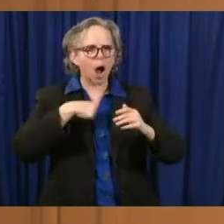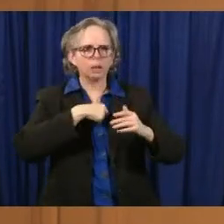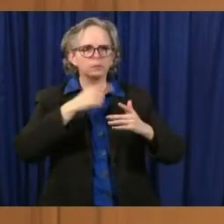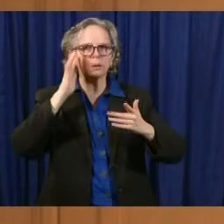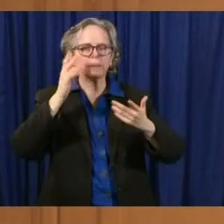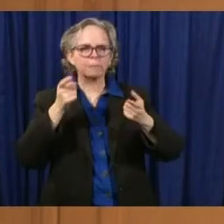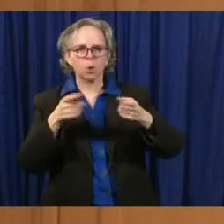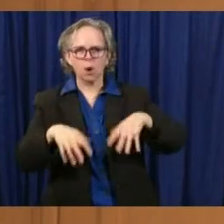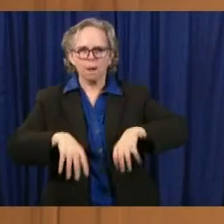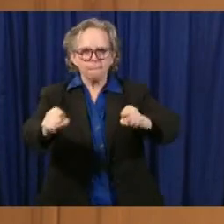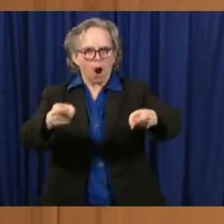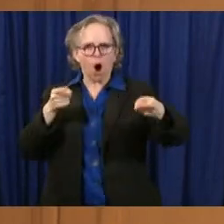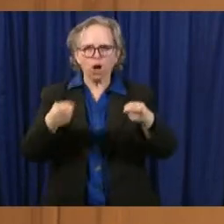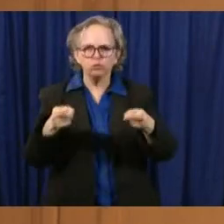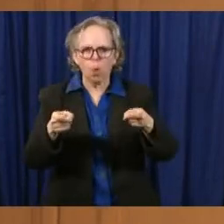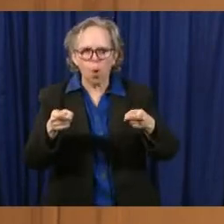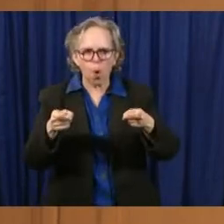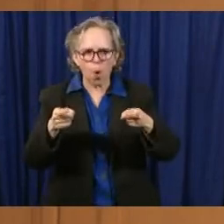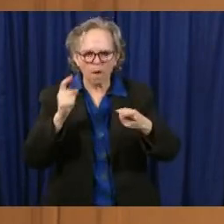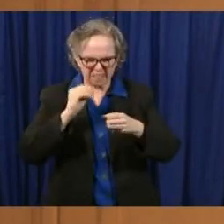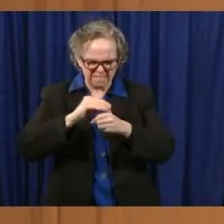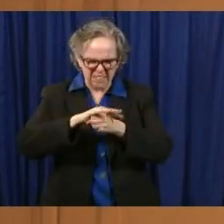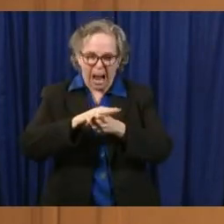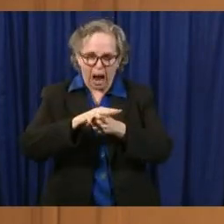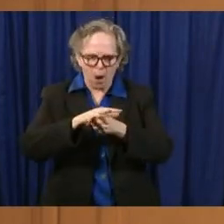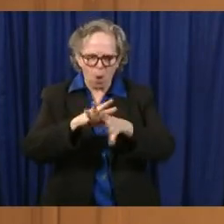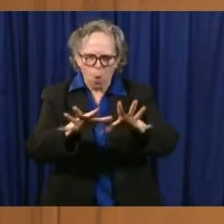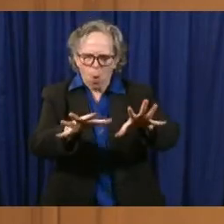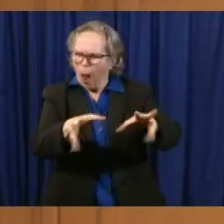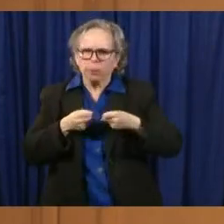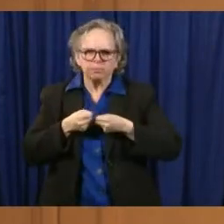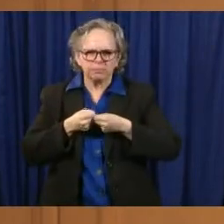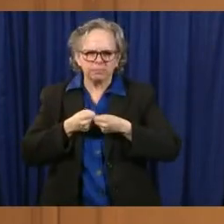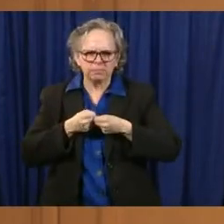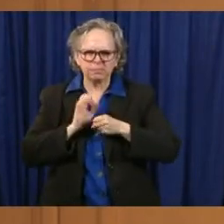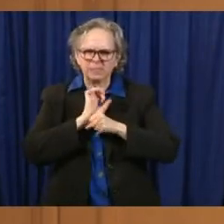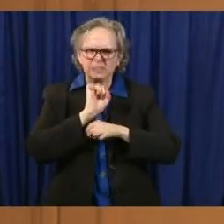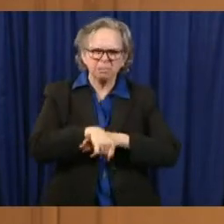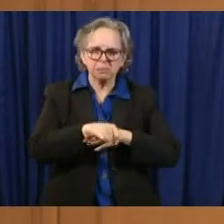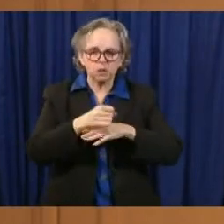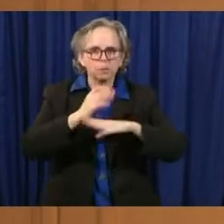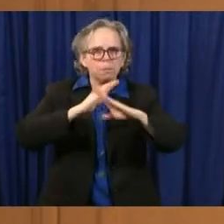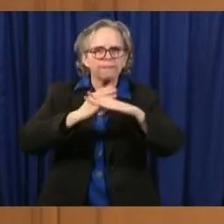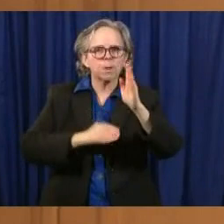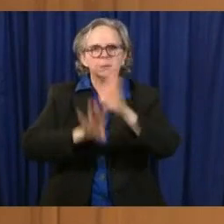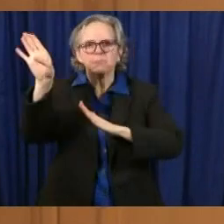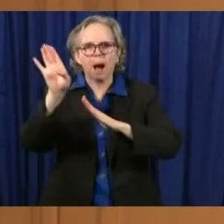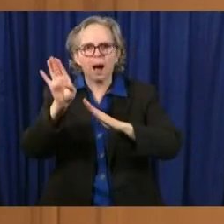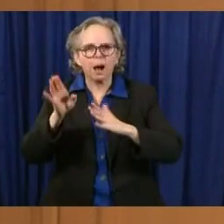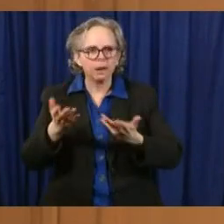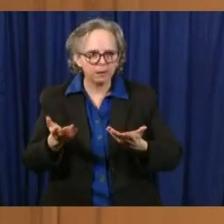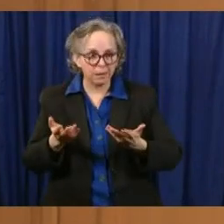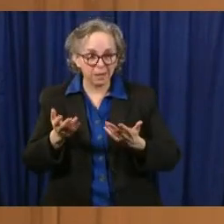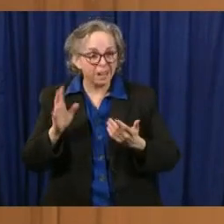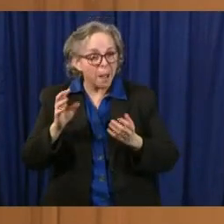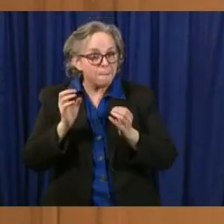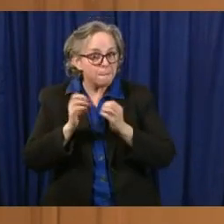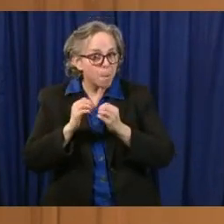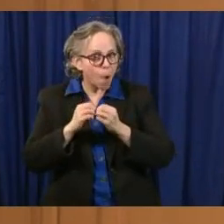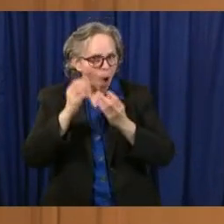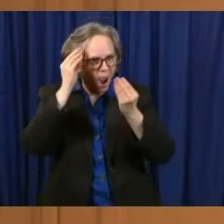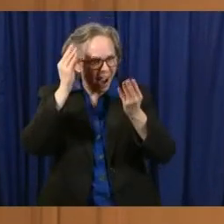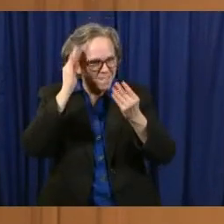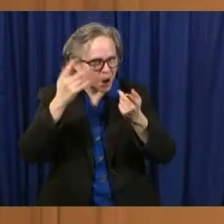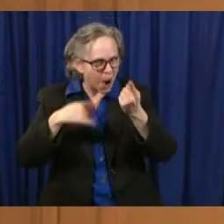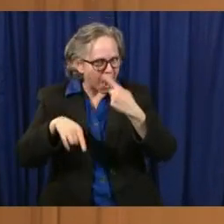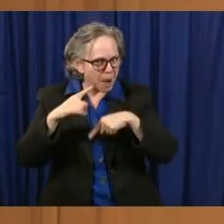virus from really getting out of hand into a huge spike. So much more on that to come. But I can tell you, you'll